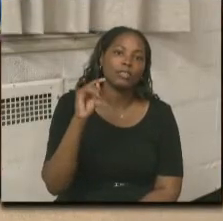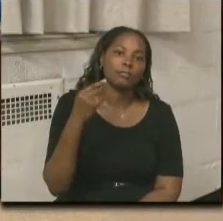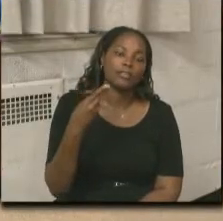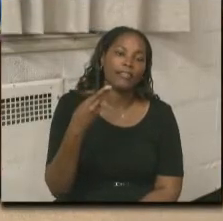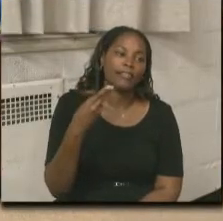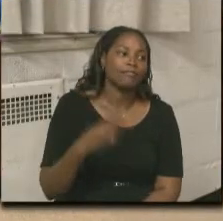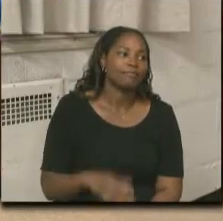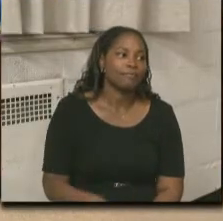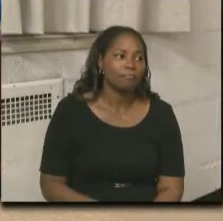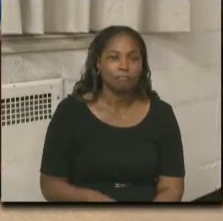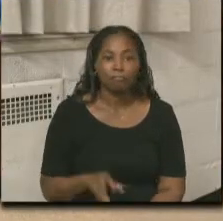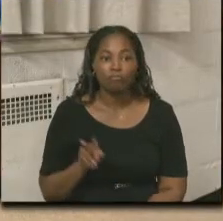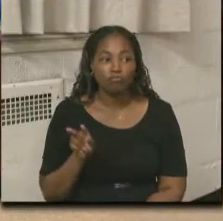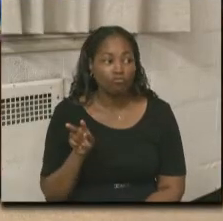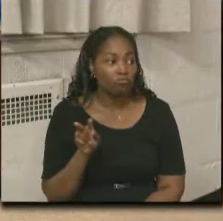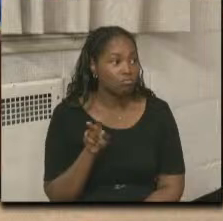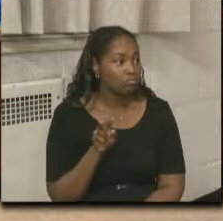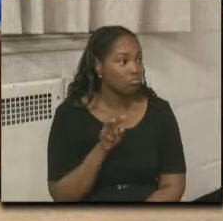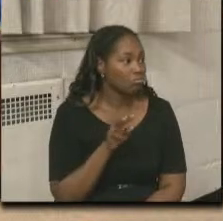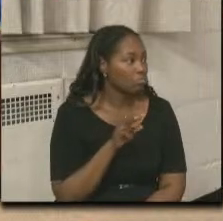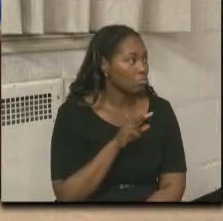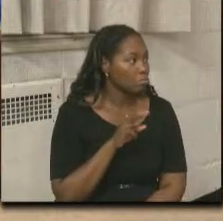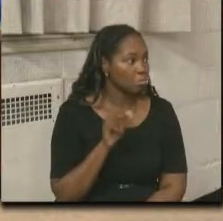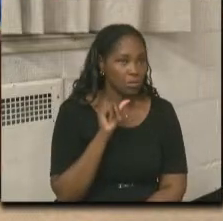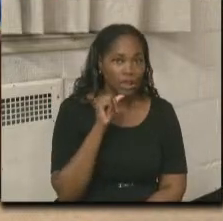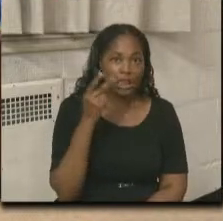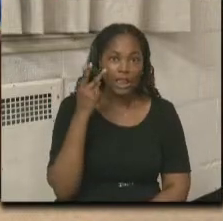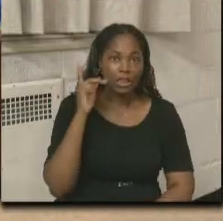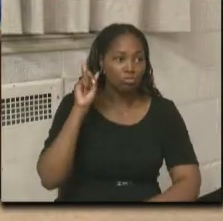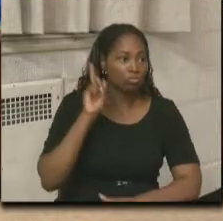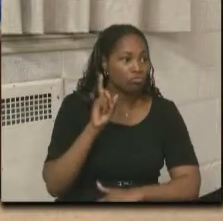I don't see her coming to the mic.